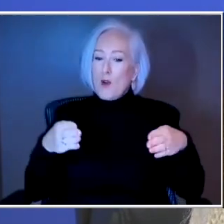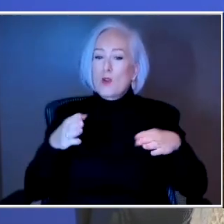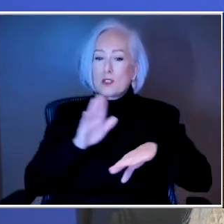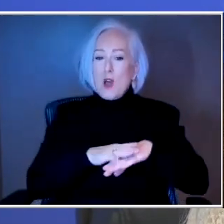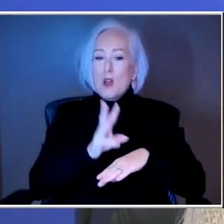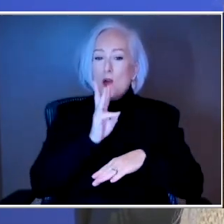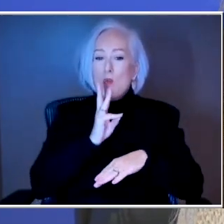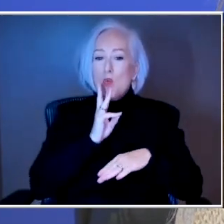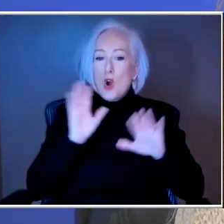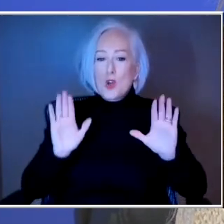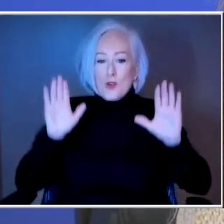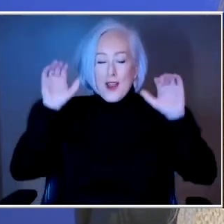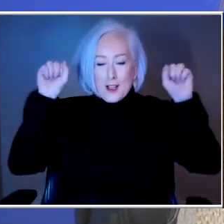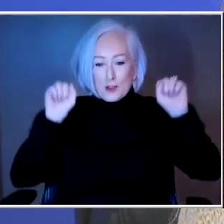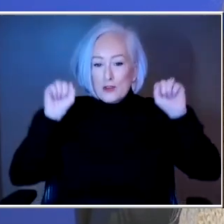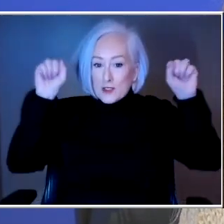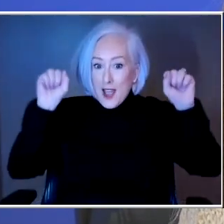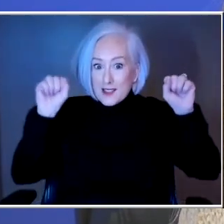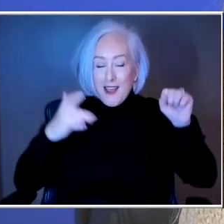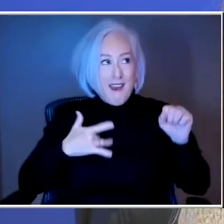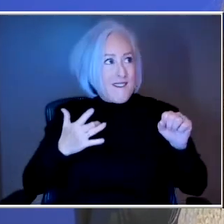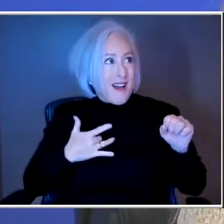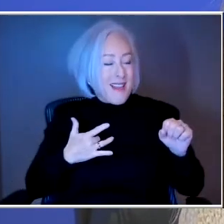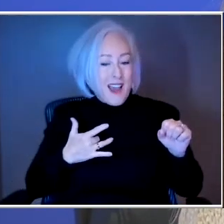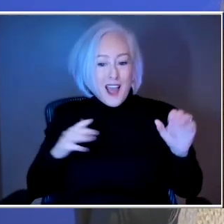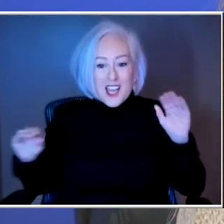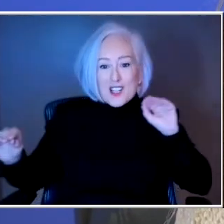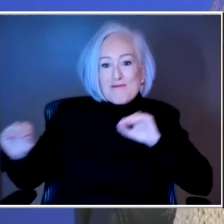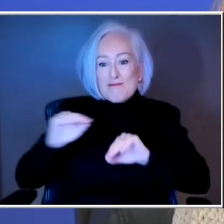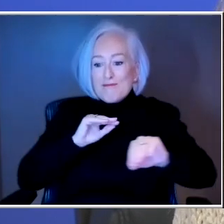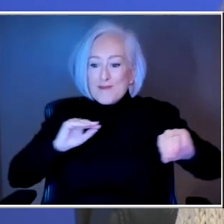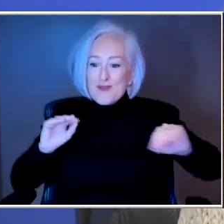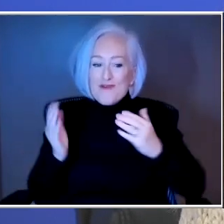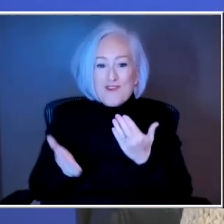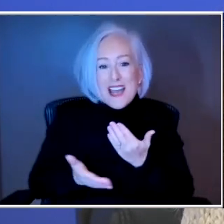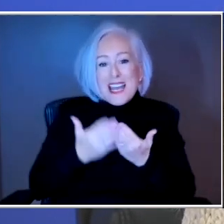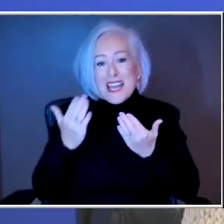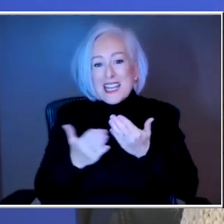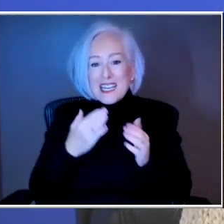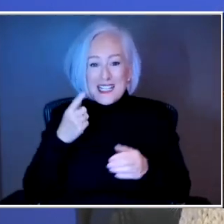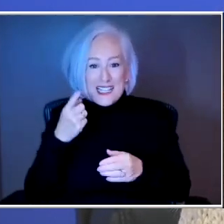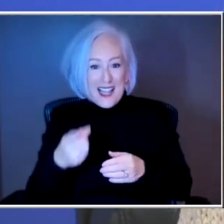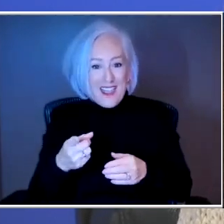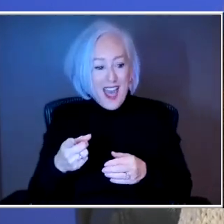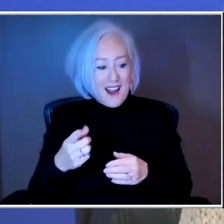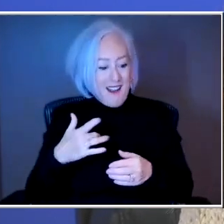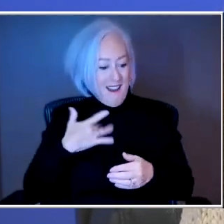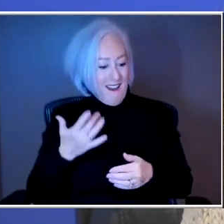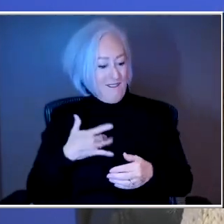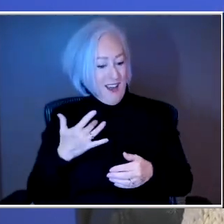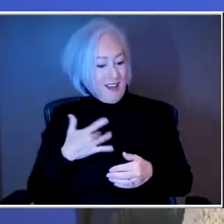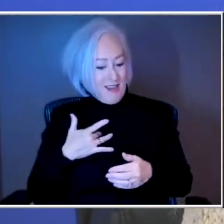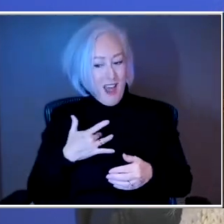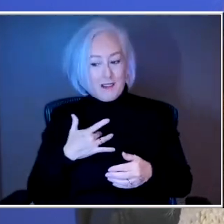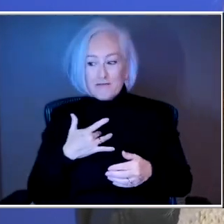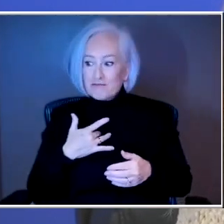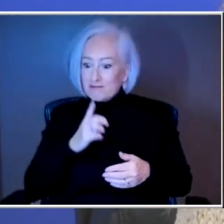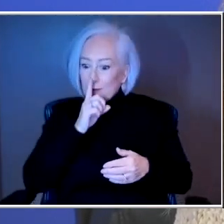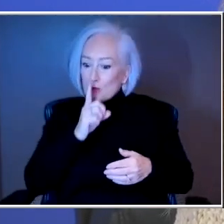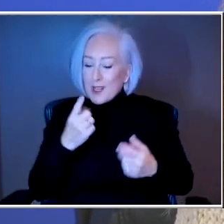could move and I felt like I was making a difference. And because I felt like I was making a difference and because I could go